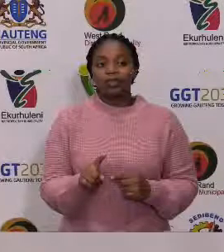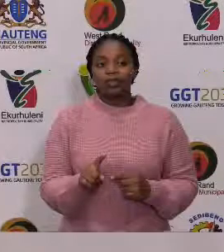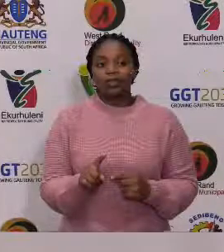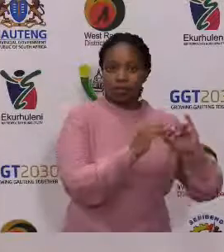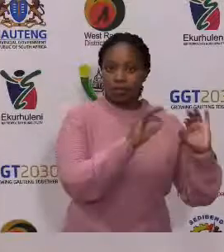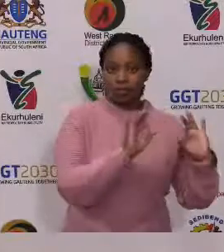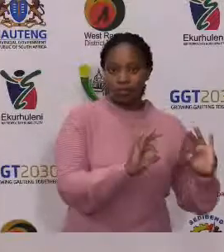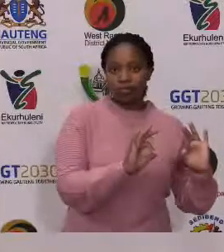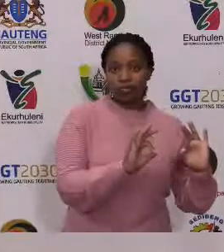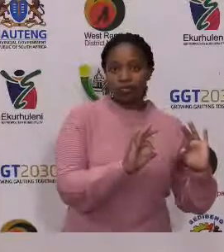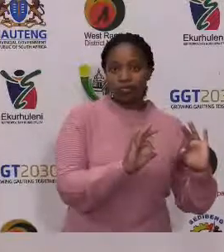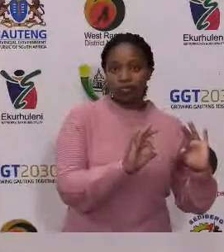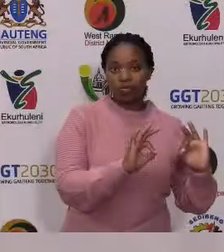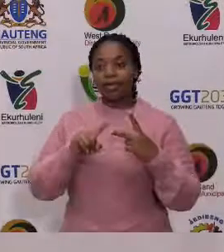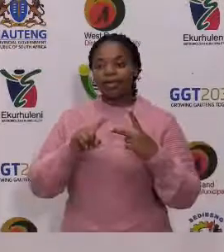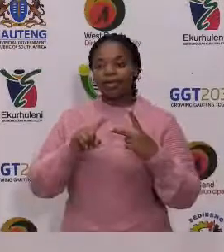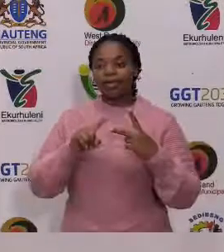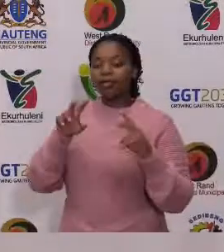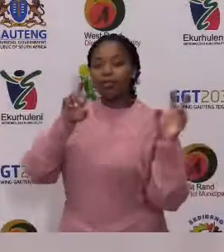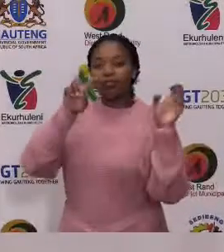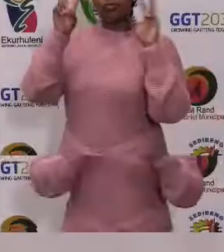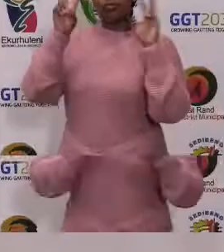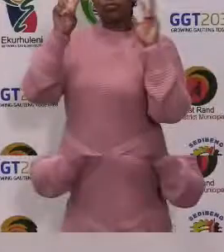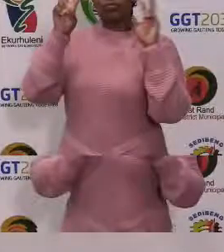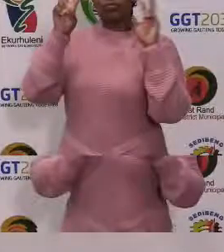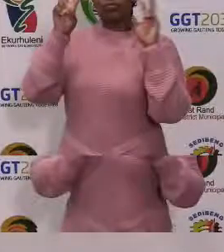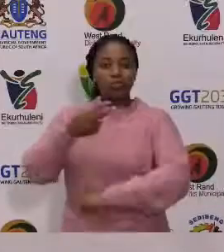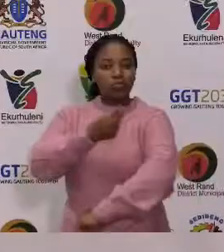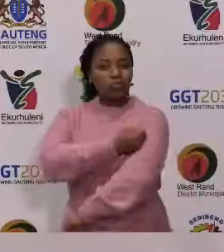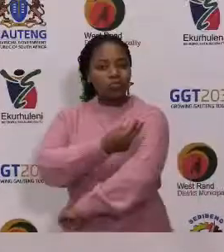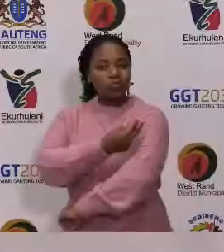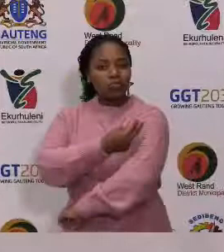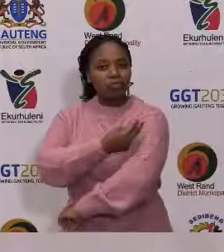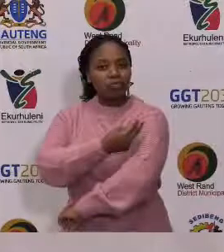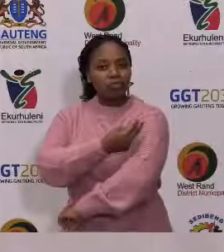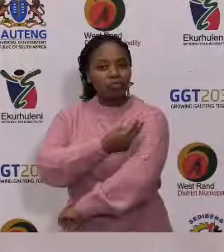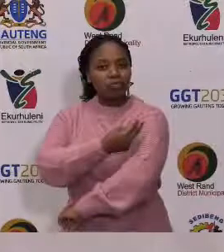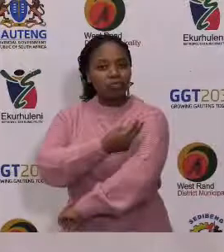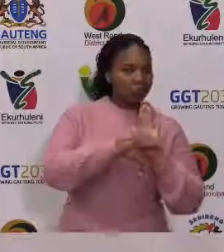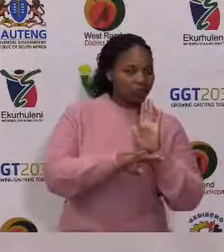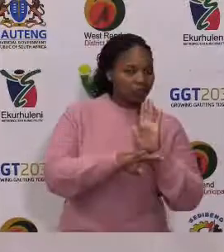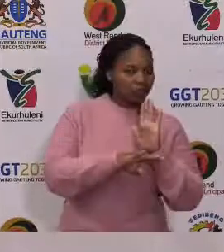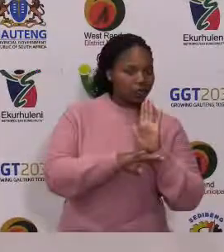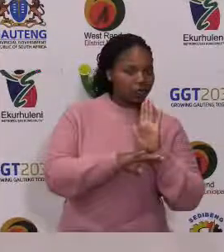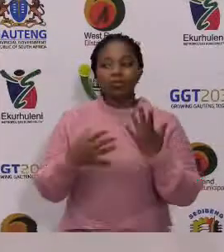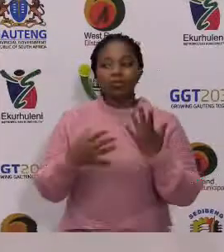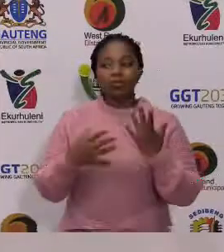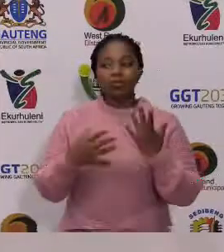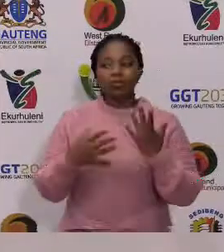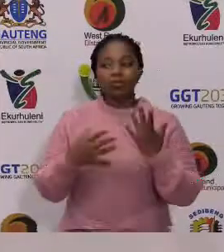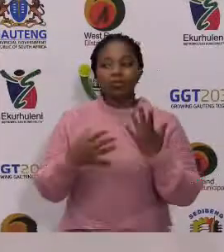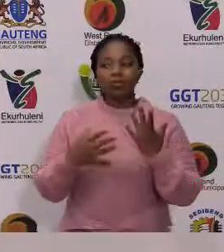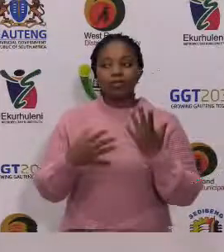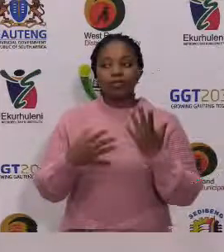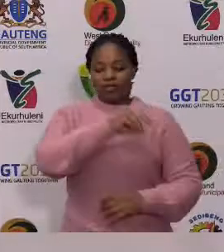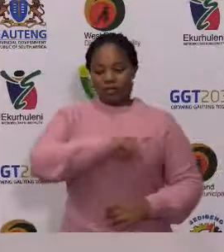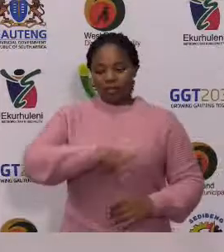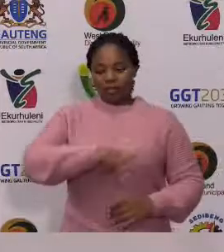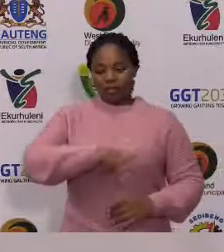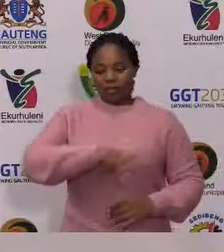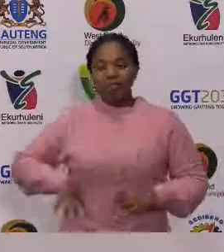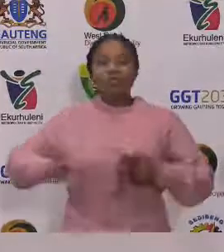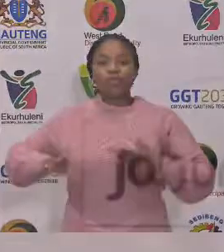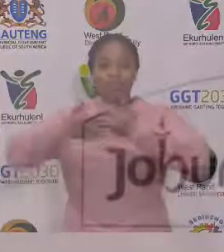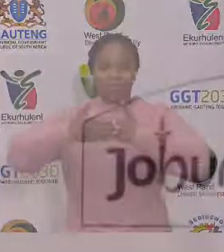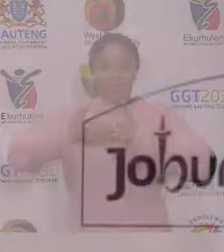the vaccination rollout program. And of course, the Premier will give his closing